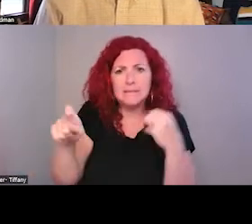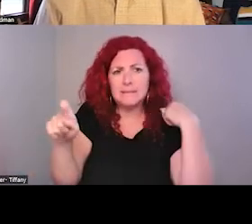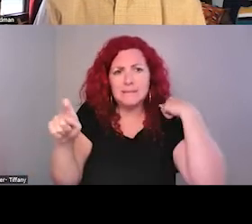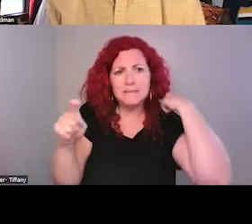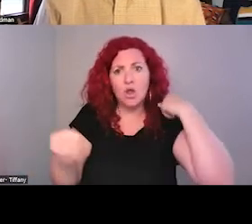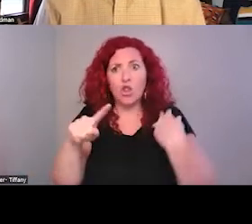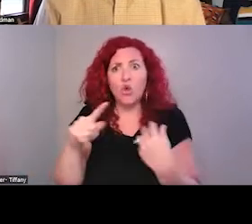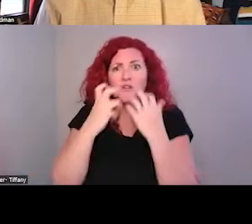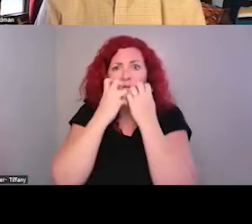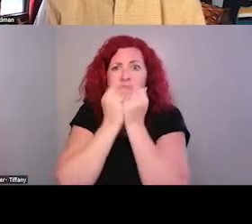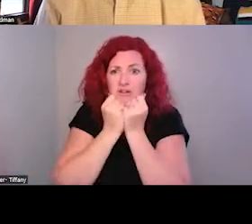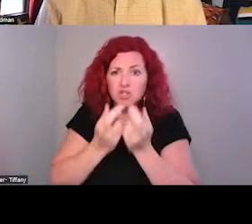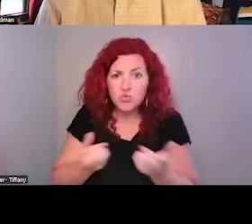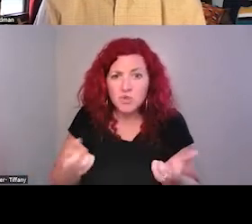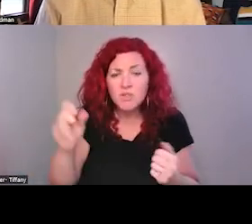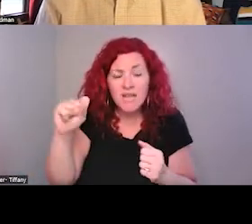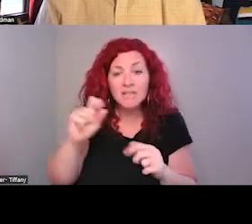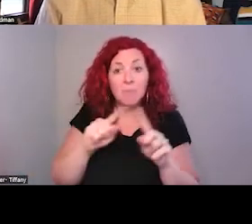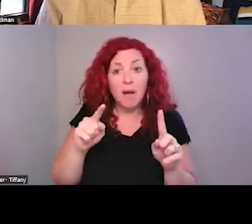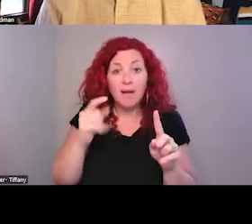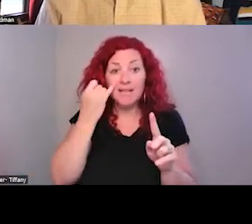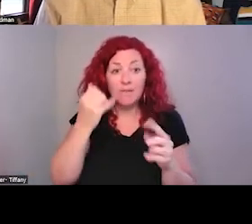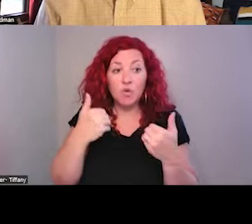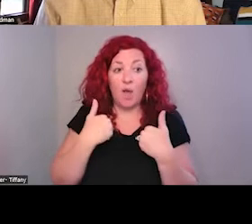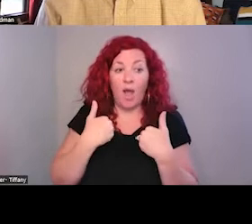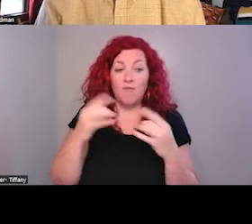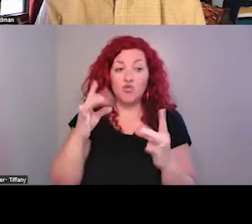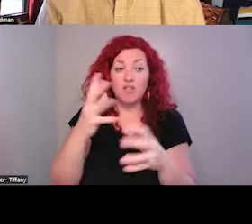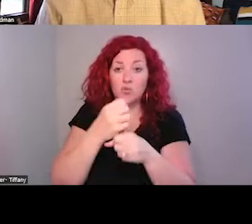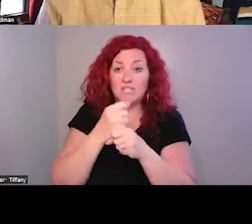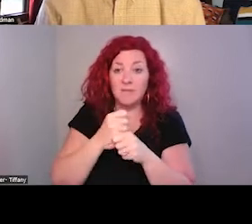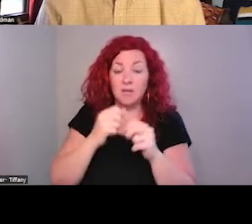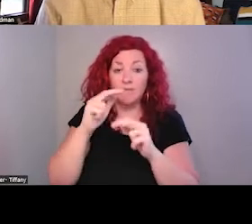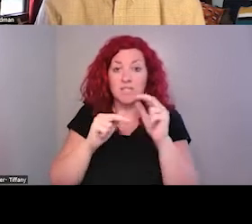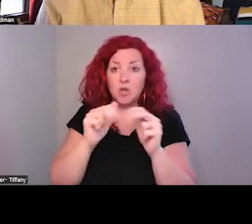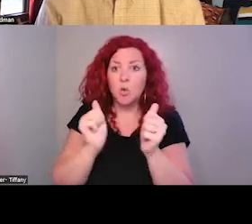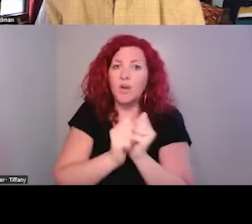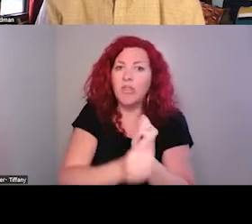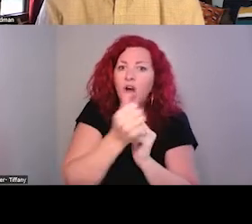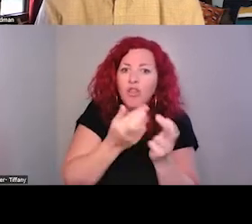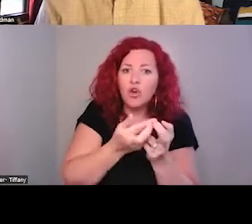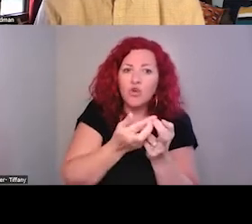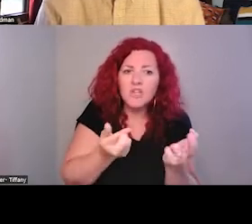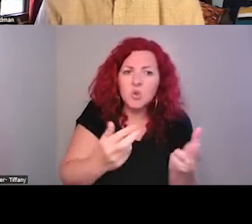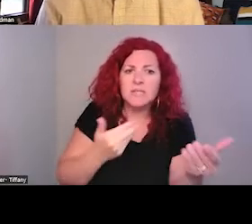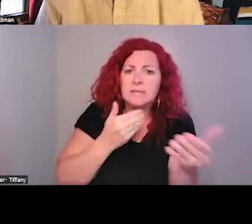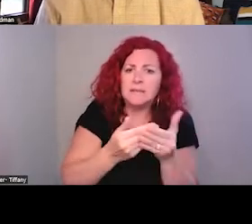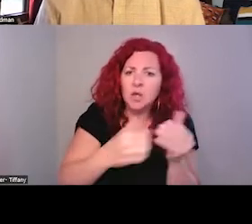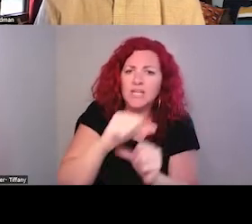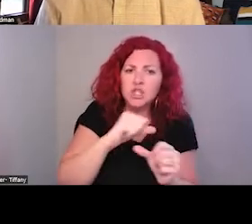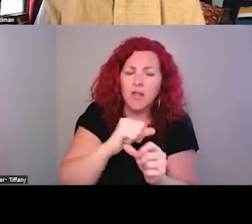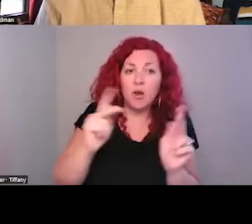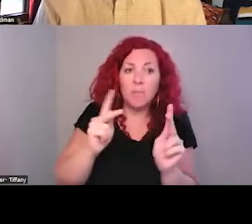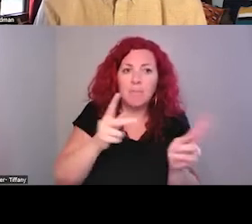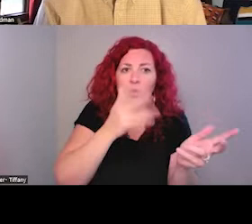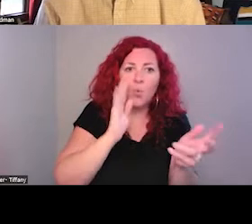resource, but if you have a crisis receiving facility co-located with other types of resources that can pull people in,